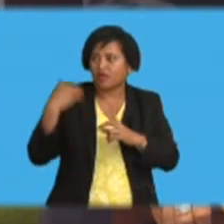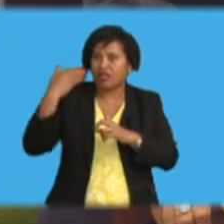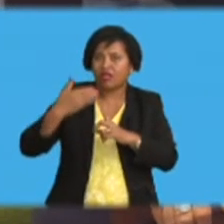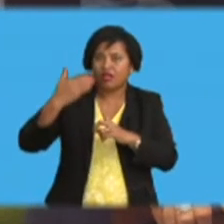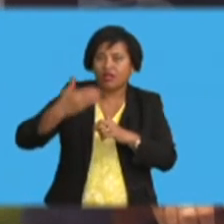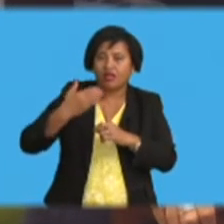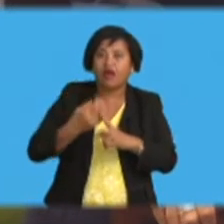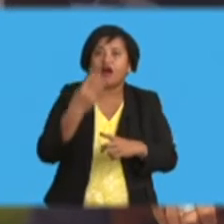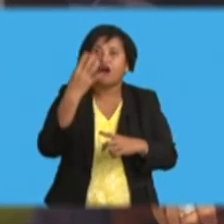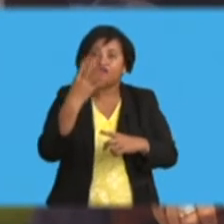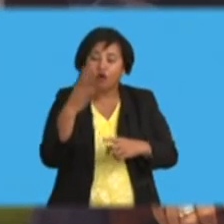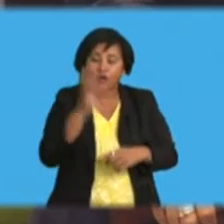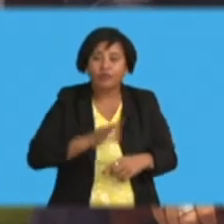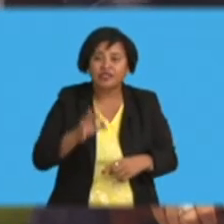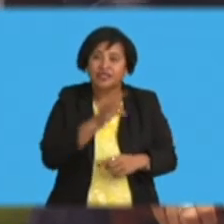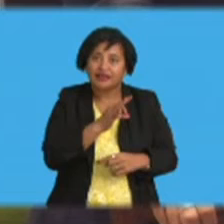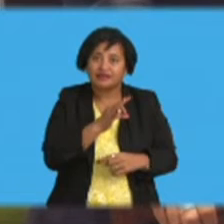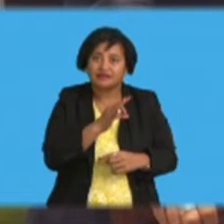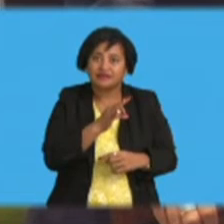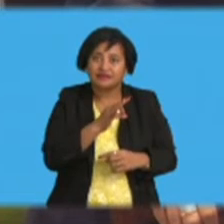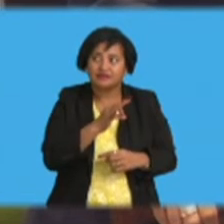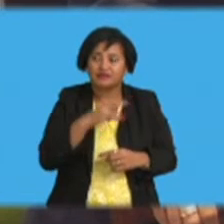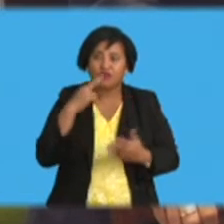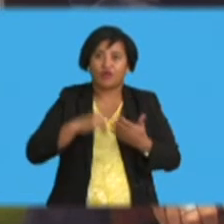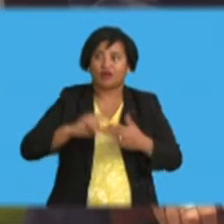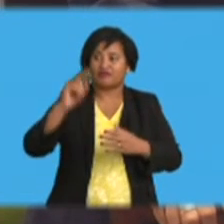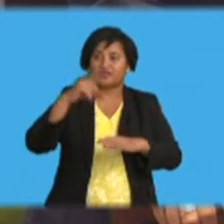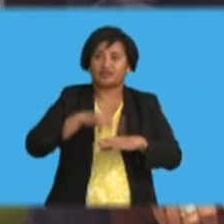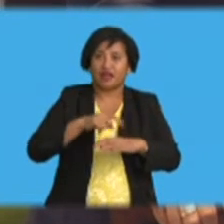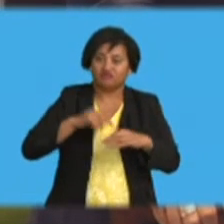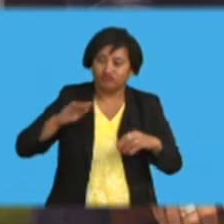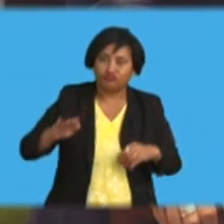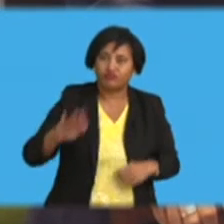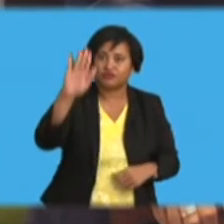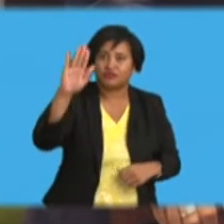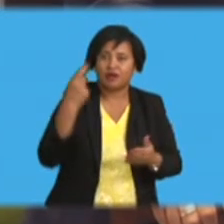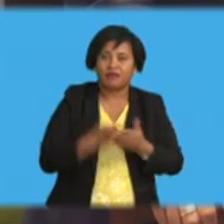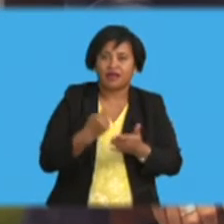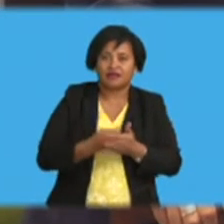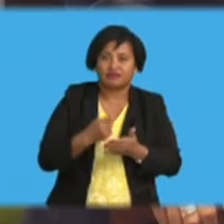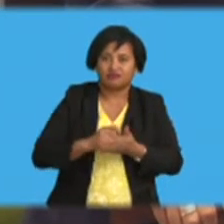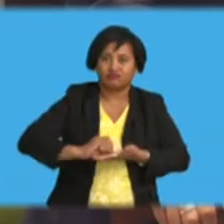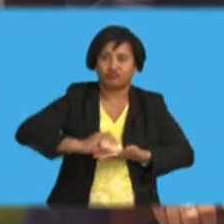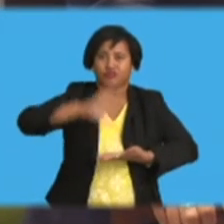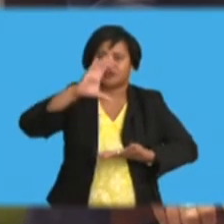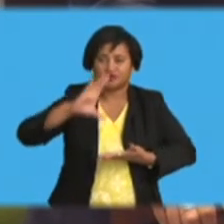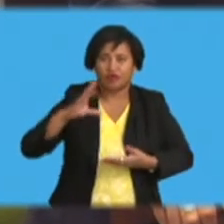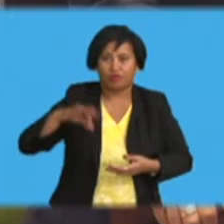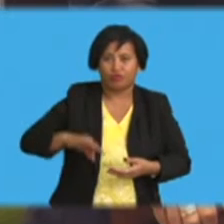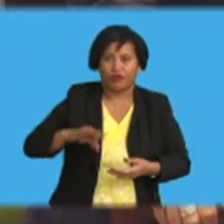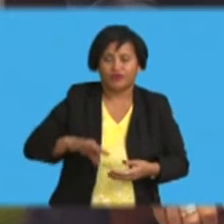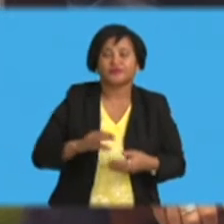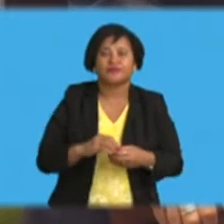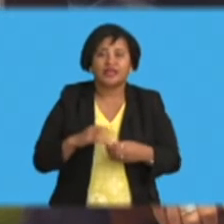profit, is unique in the international aviation industry for a small national carrier. In 2010, the Fijian government took a number of